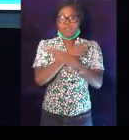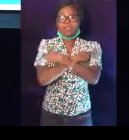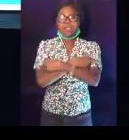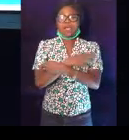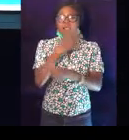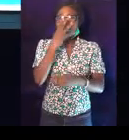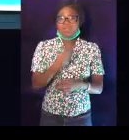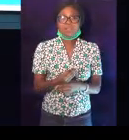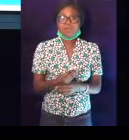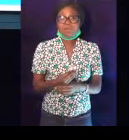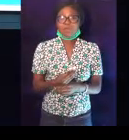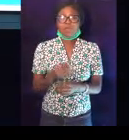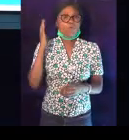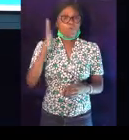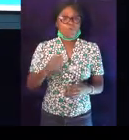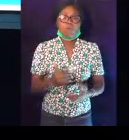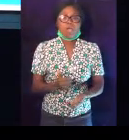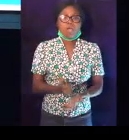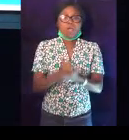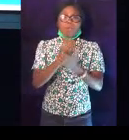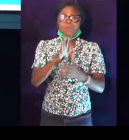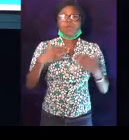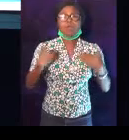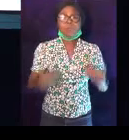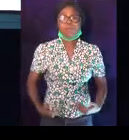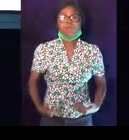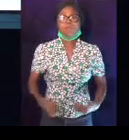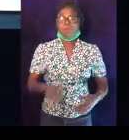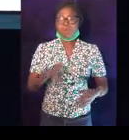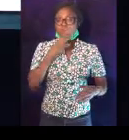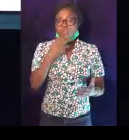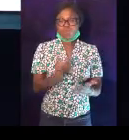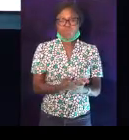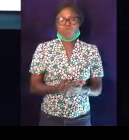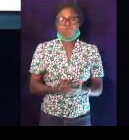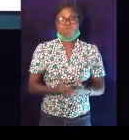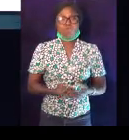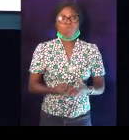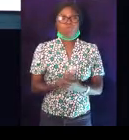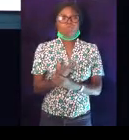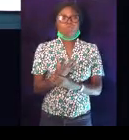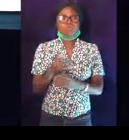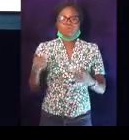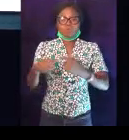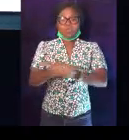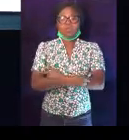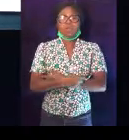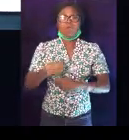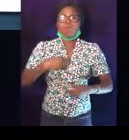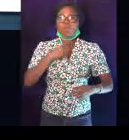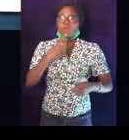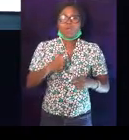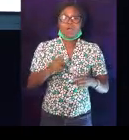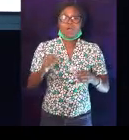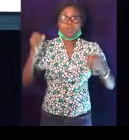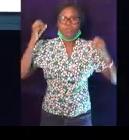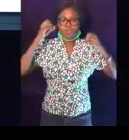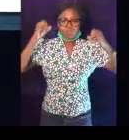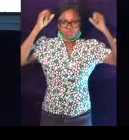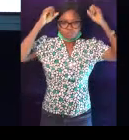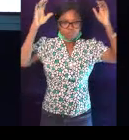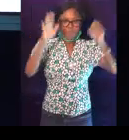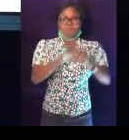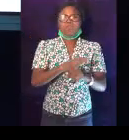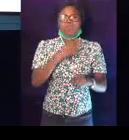sleep. Enough rest and sleep will help your body to be well groomed. Today, we